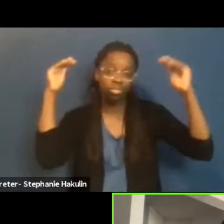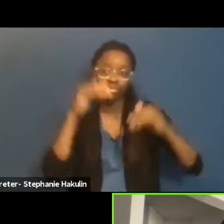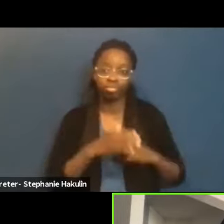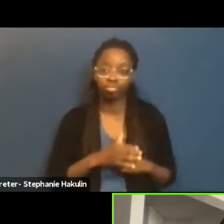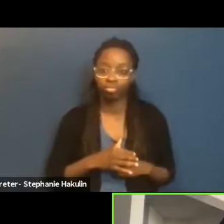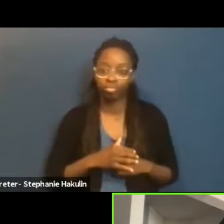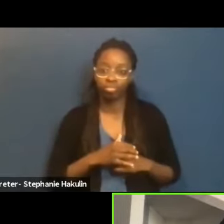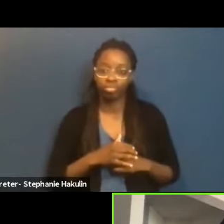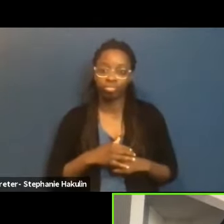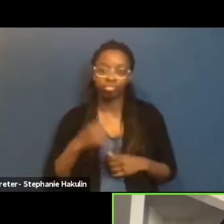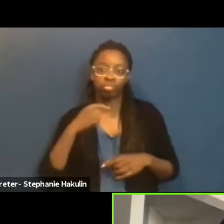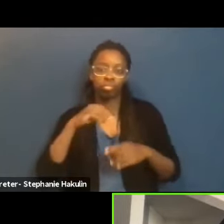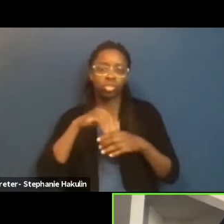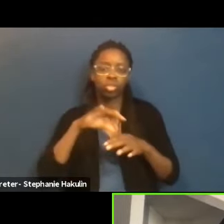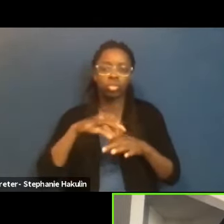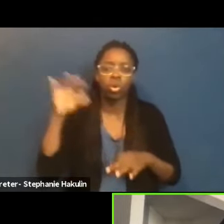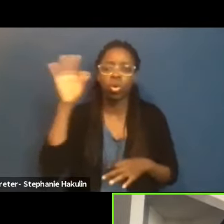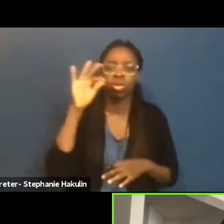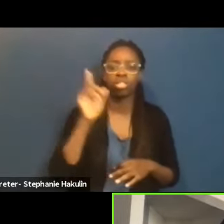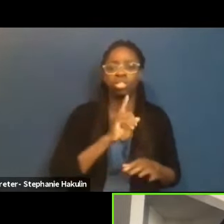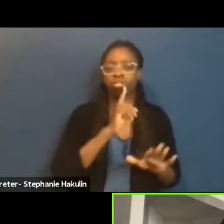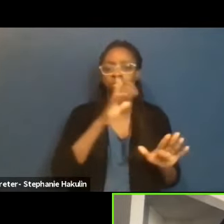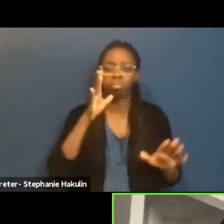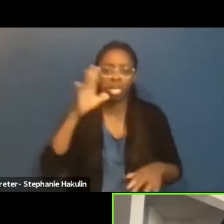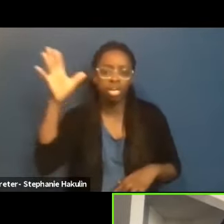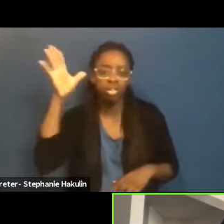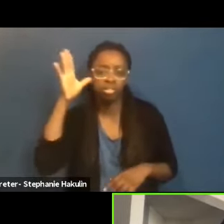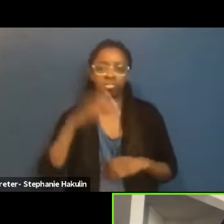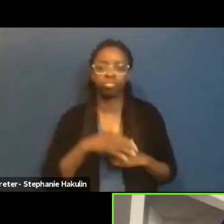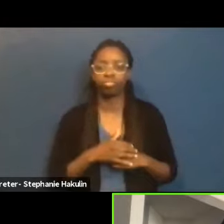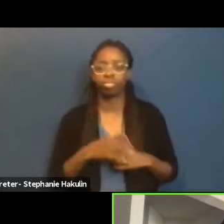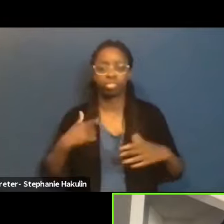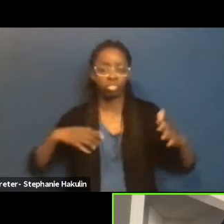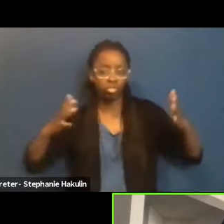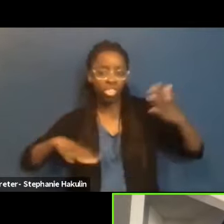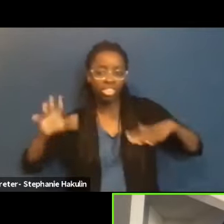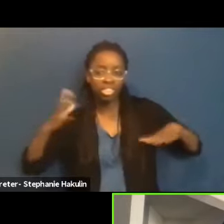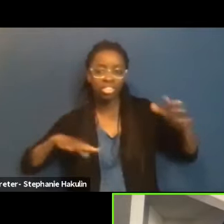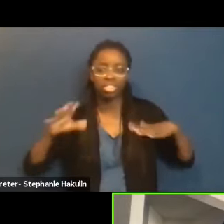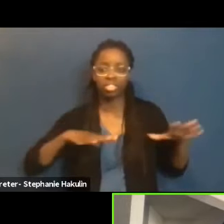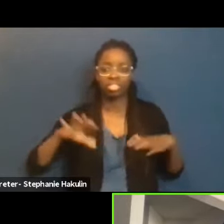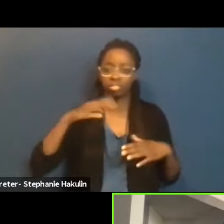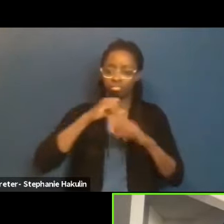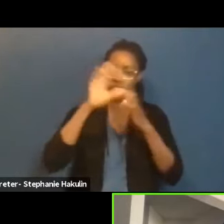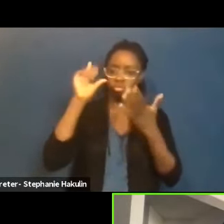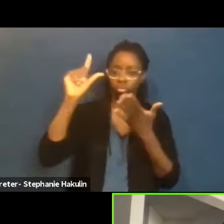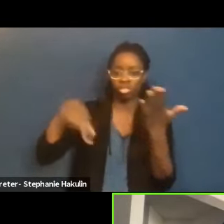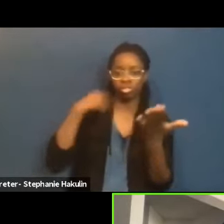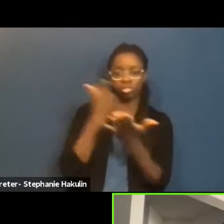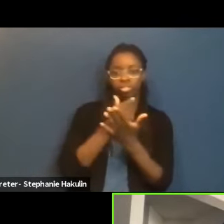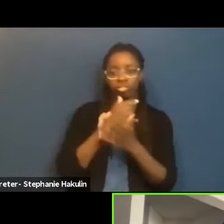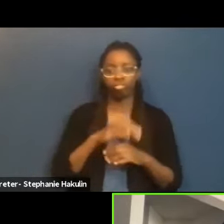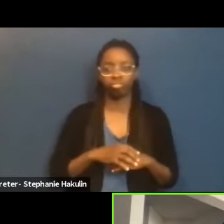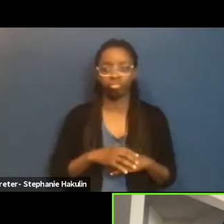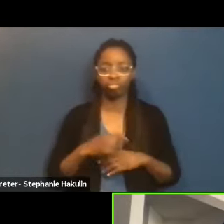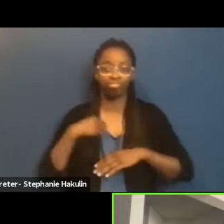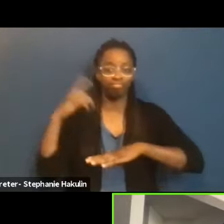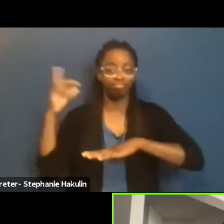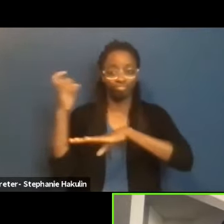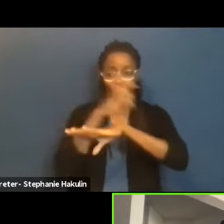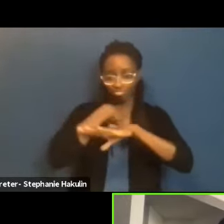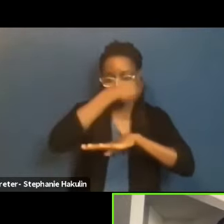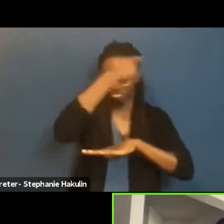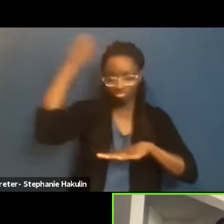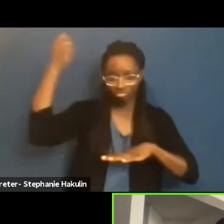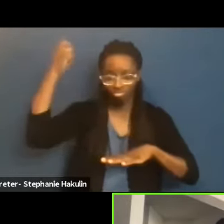for graduation, hoping he can make it across the stage, down the aisle or off the balcony quick enough